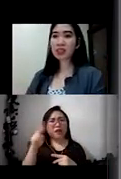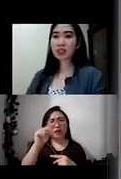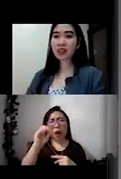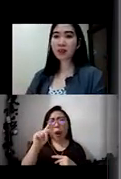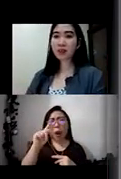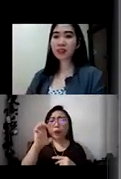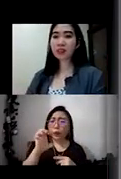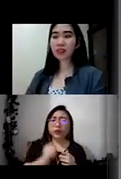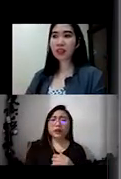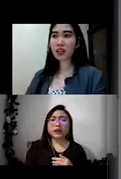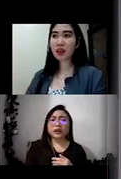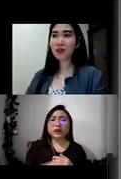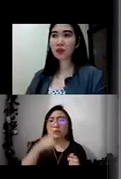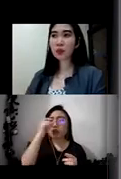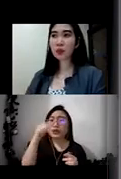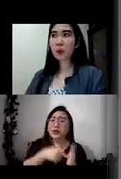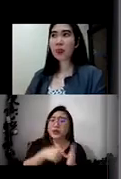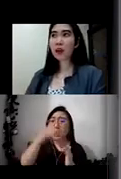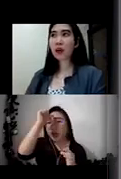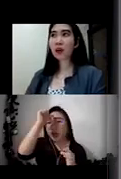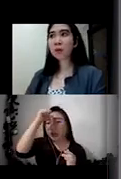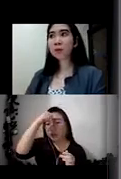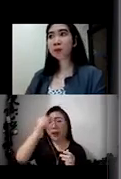this is a reminder that I have